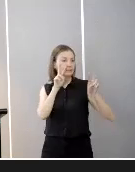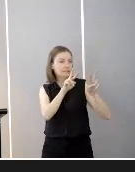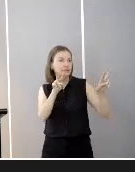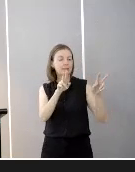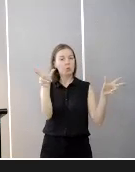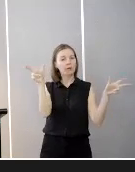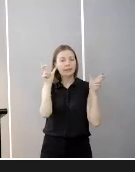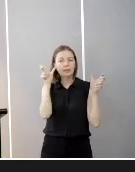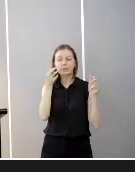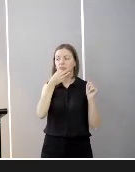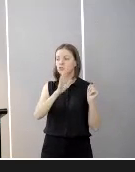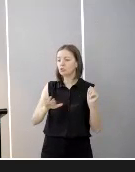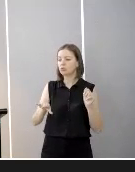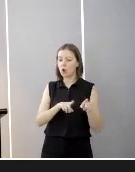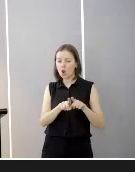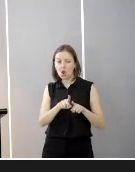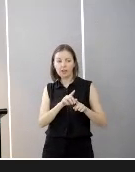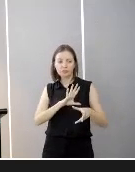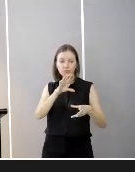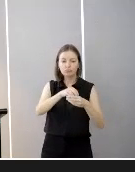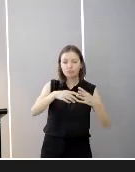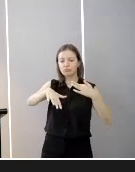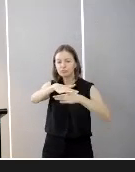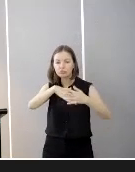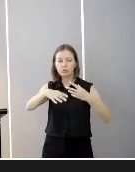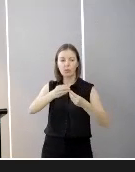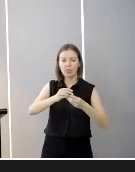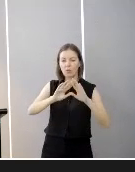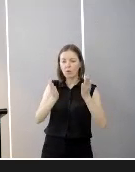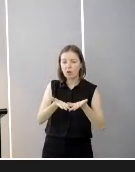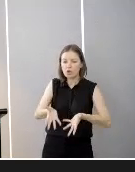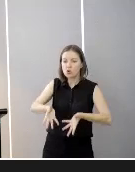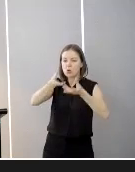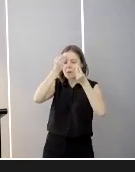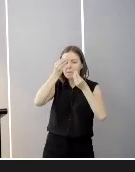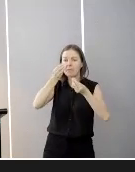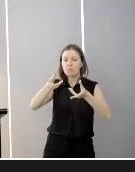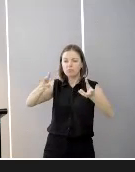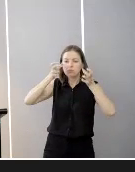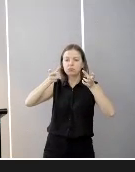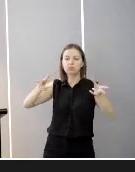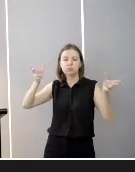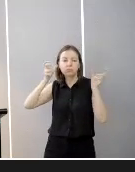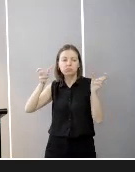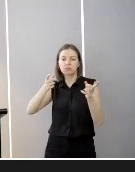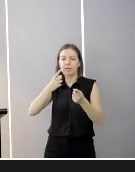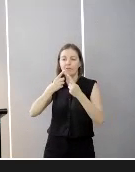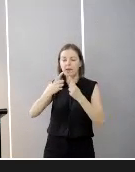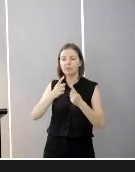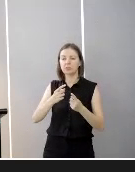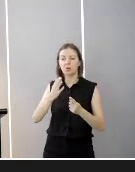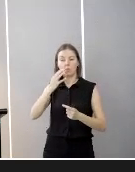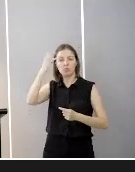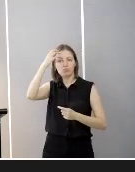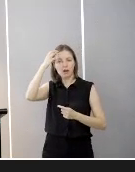So children are learning to interact with the world and really absorbing information. As they get a little bit older, there's development